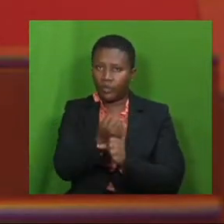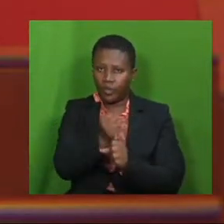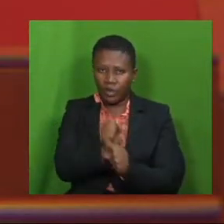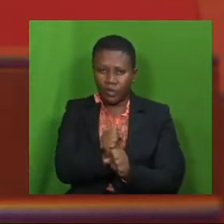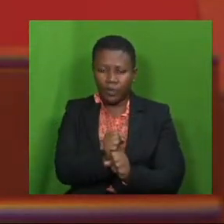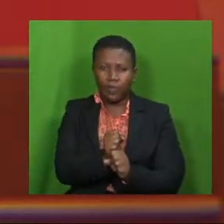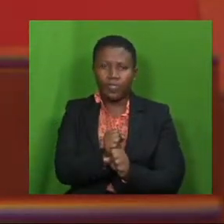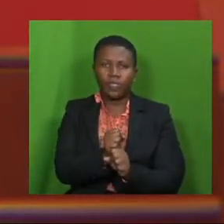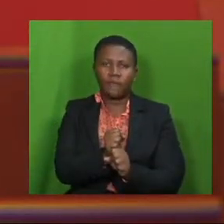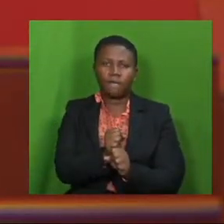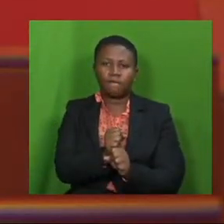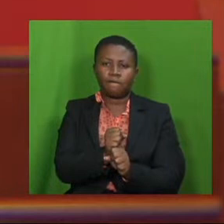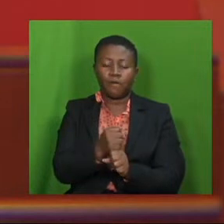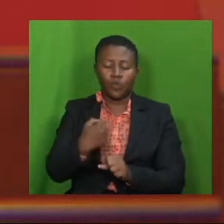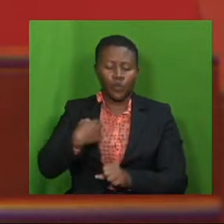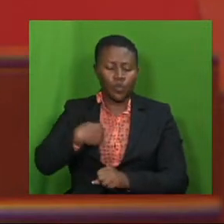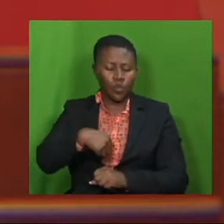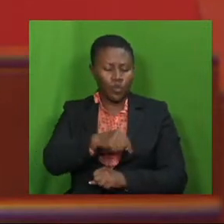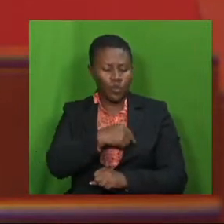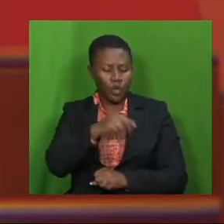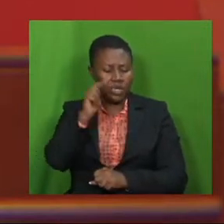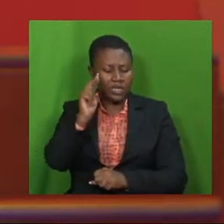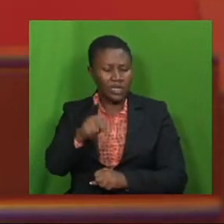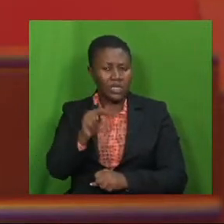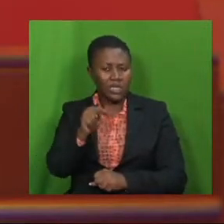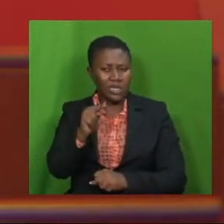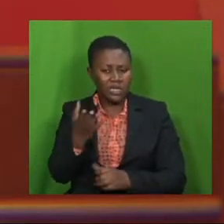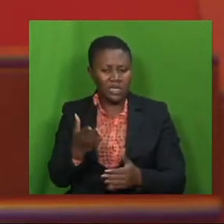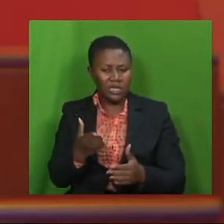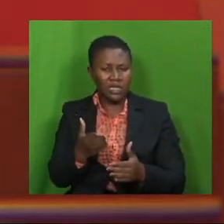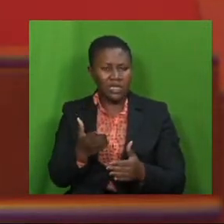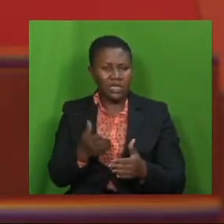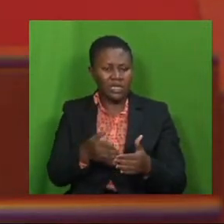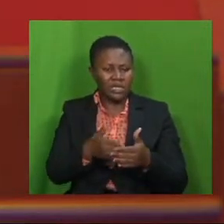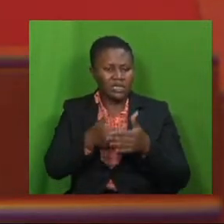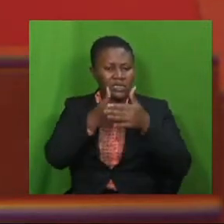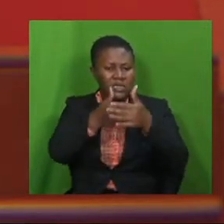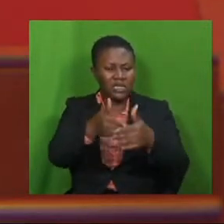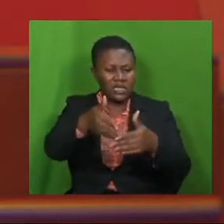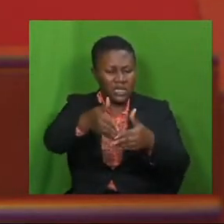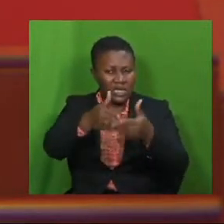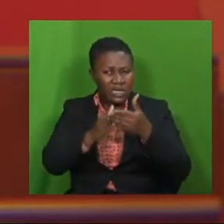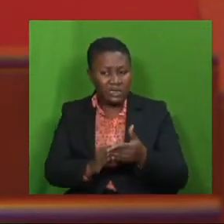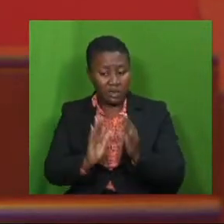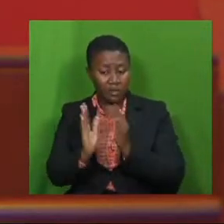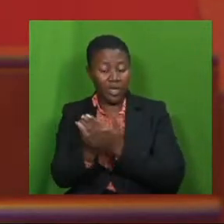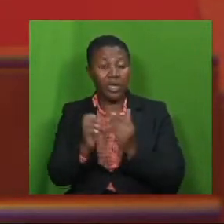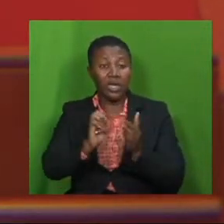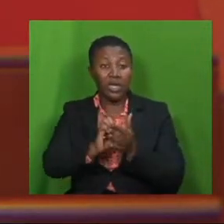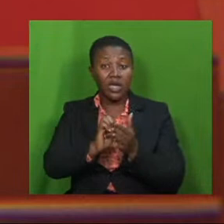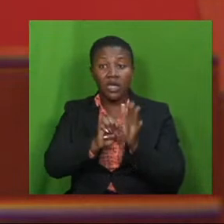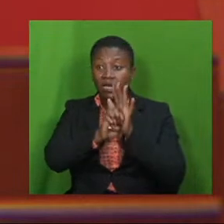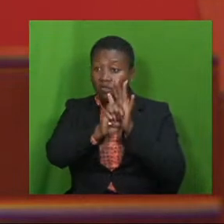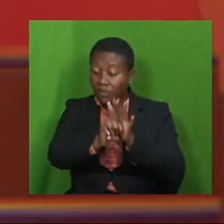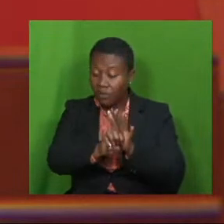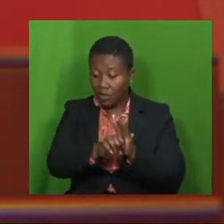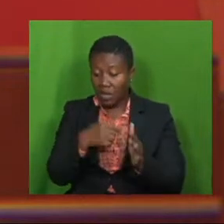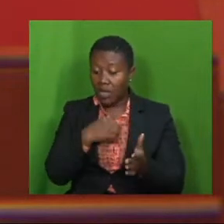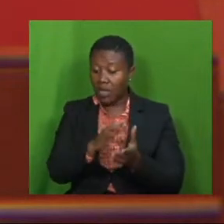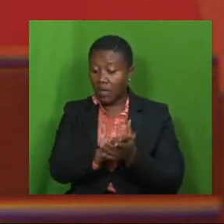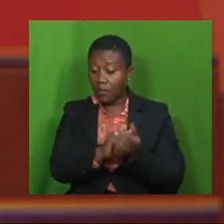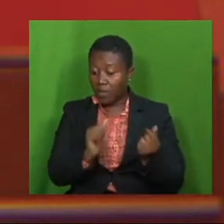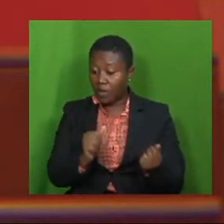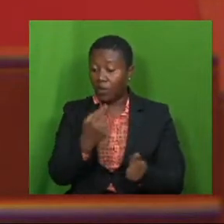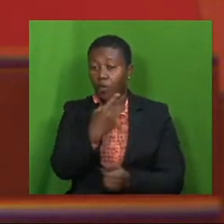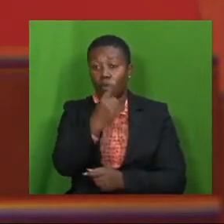We have to set leadership by example, and I believe strongly this is one of the cases we must